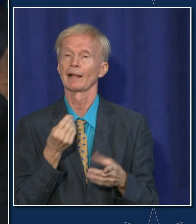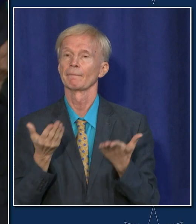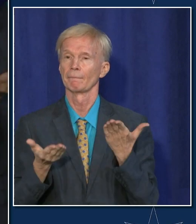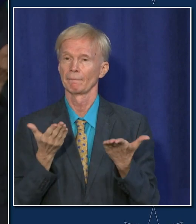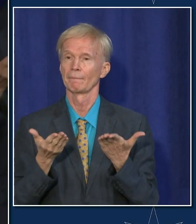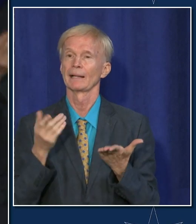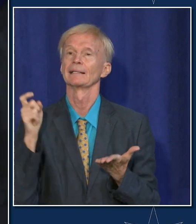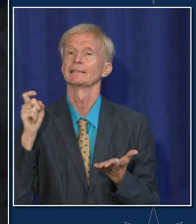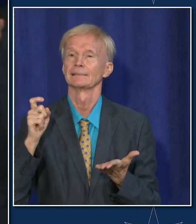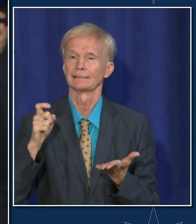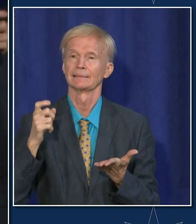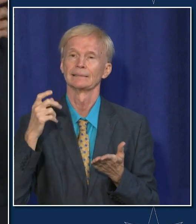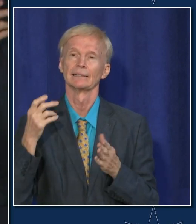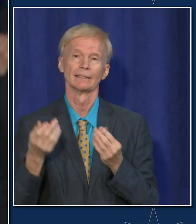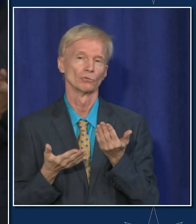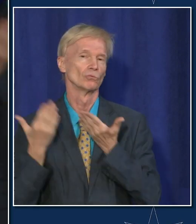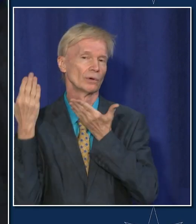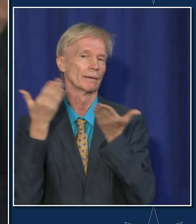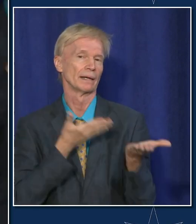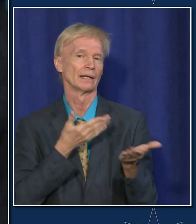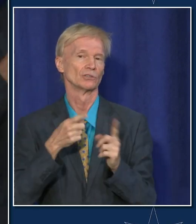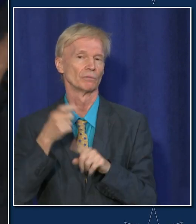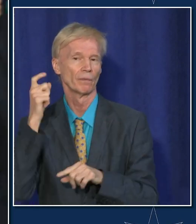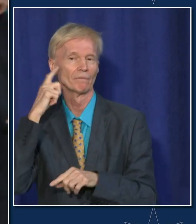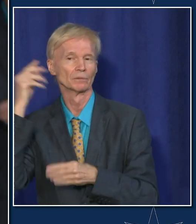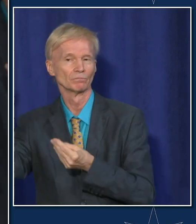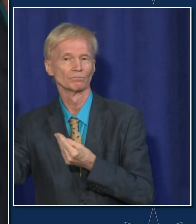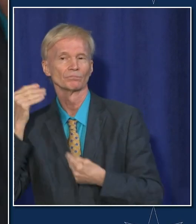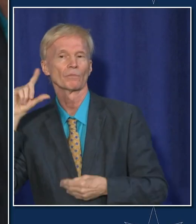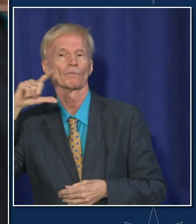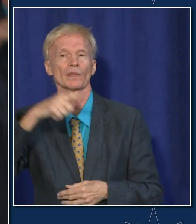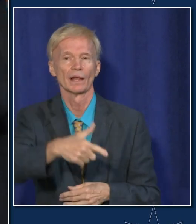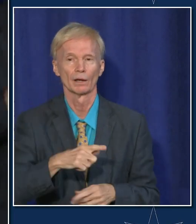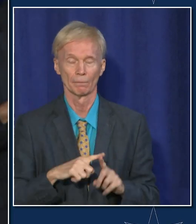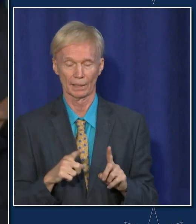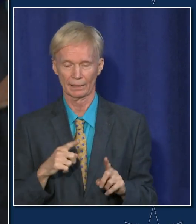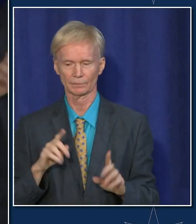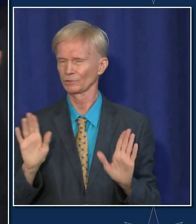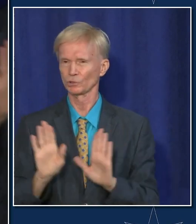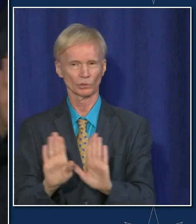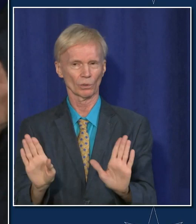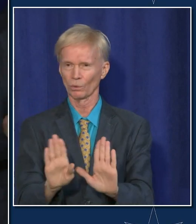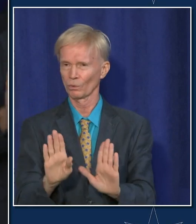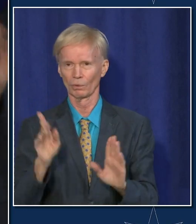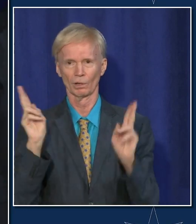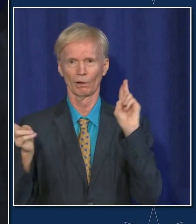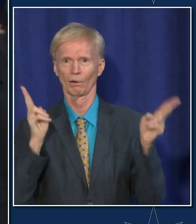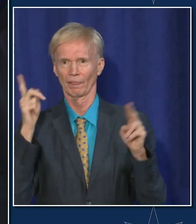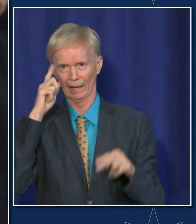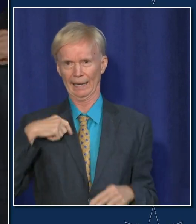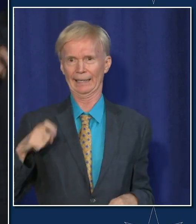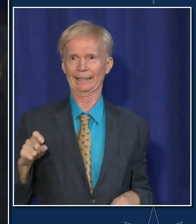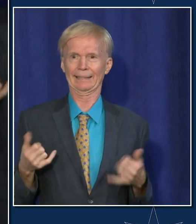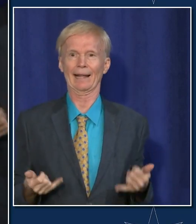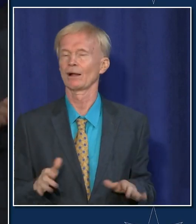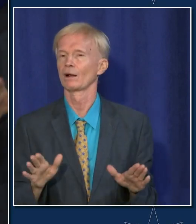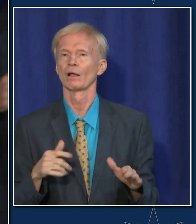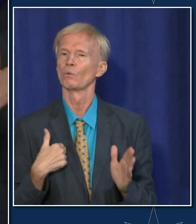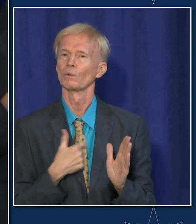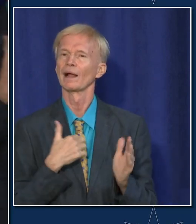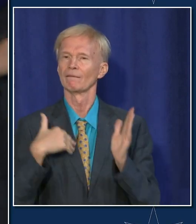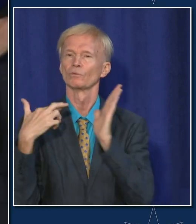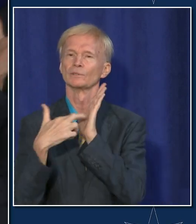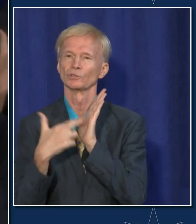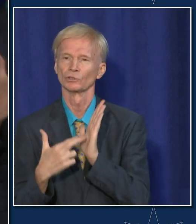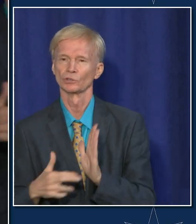line. But I don't want folks to take that as I should go and get a booster shot right now, because the studies are very much ongoing, and we'll have some